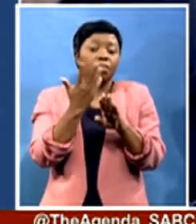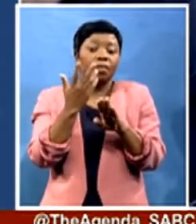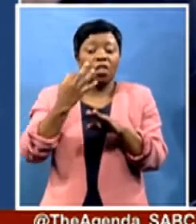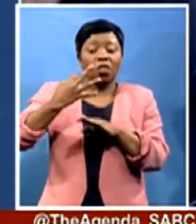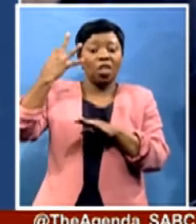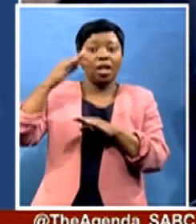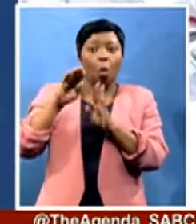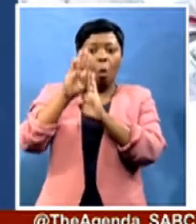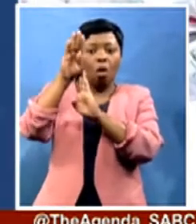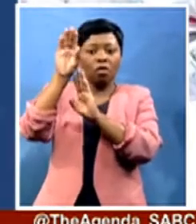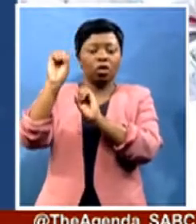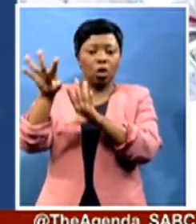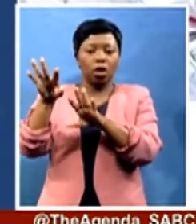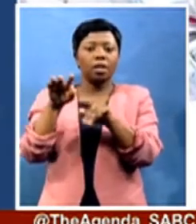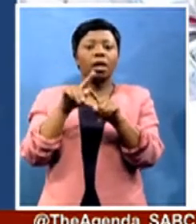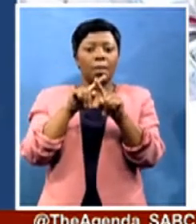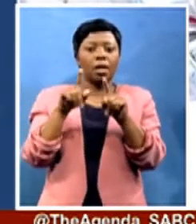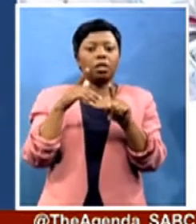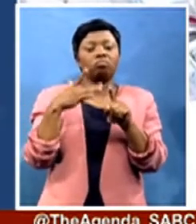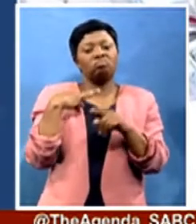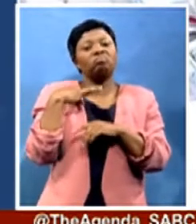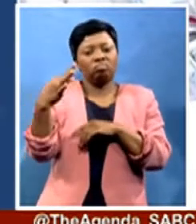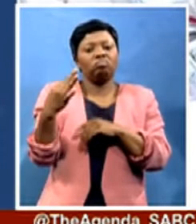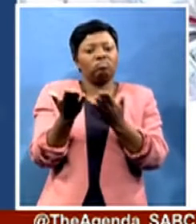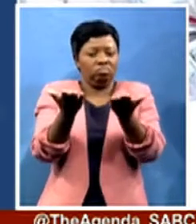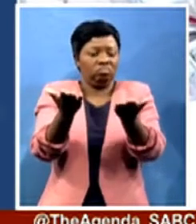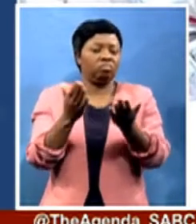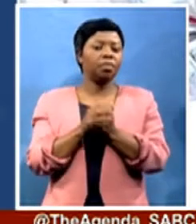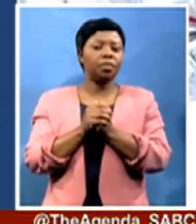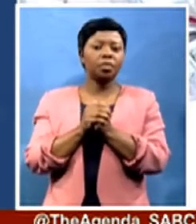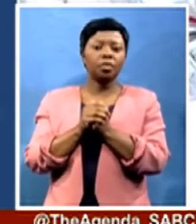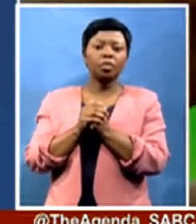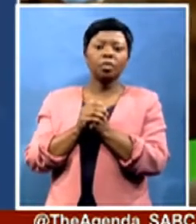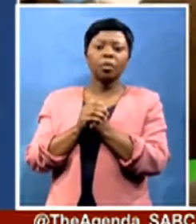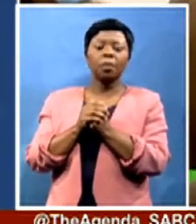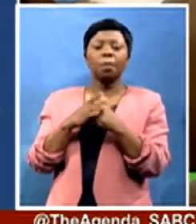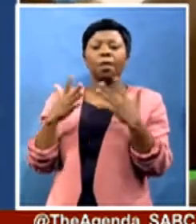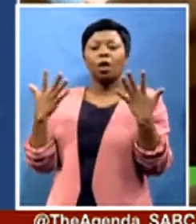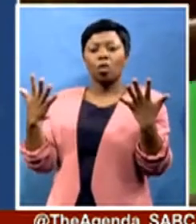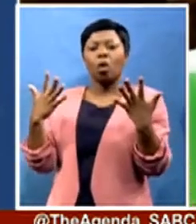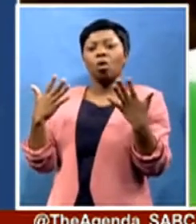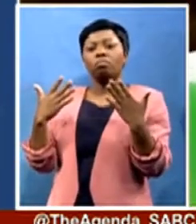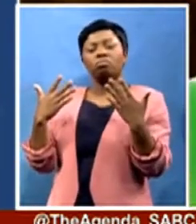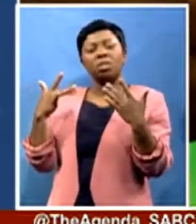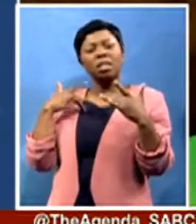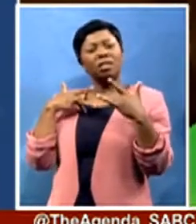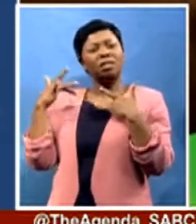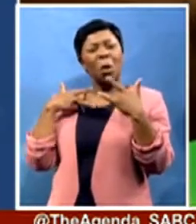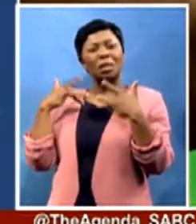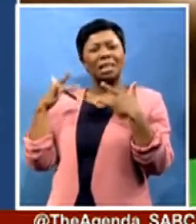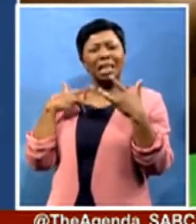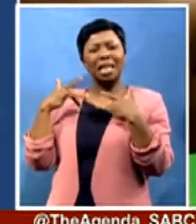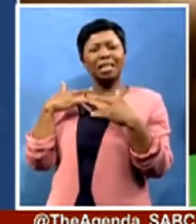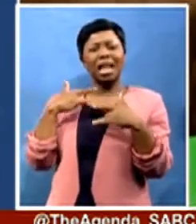voluntary. There have been general concerns about the slow pace of progress in